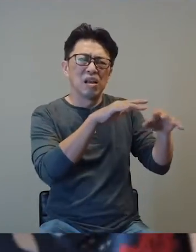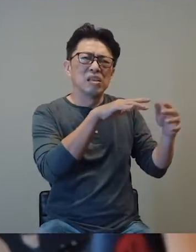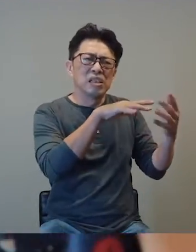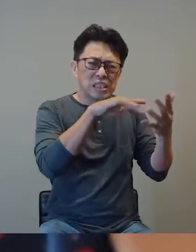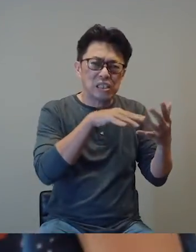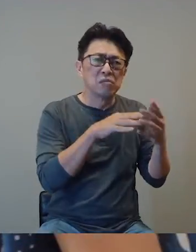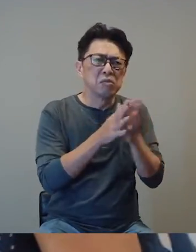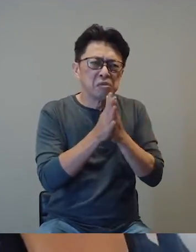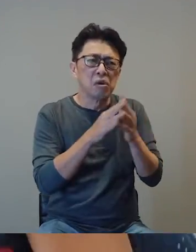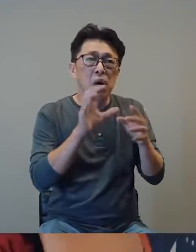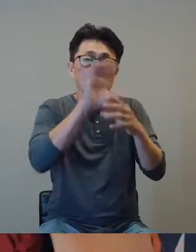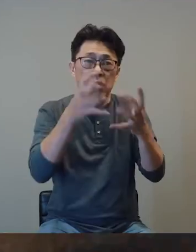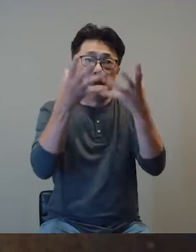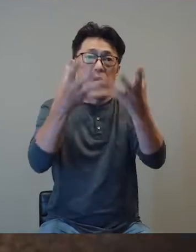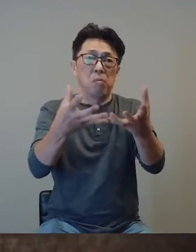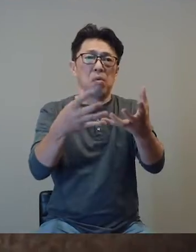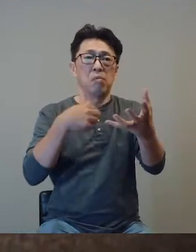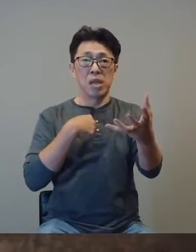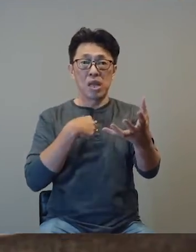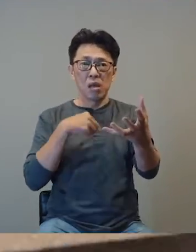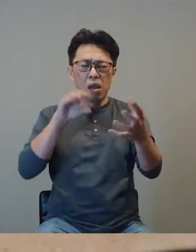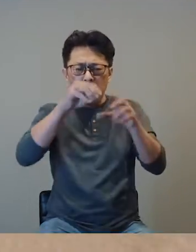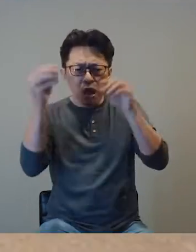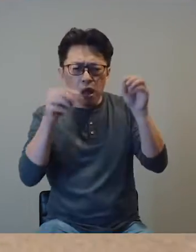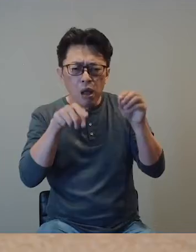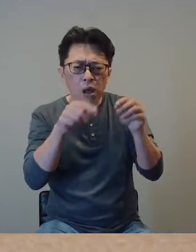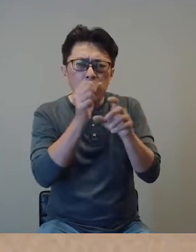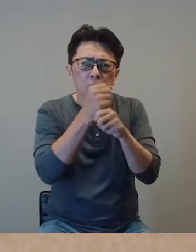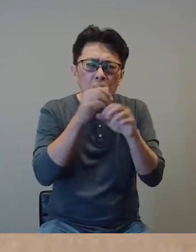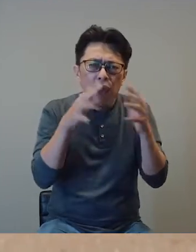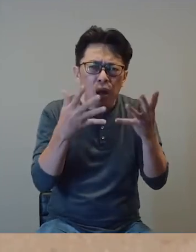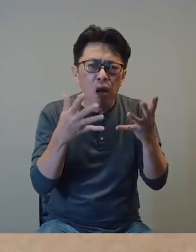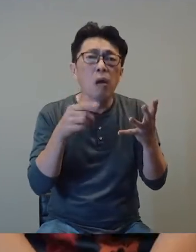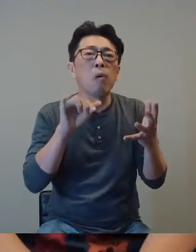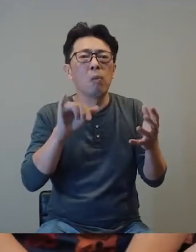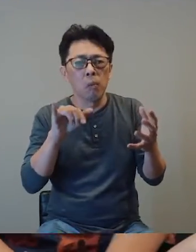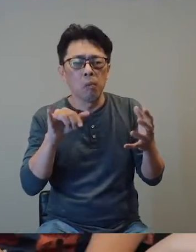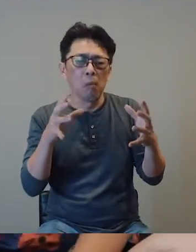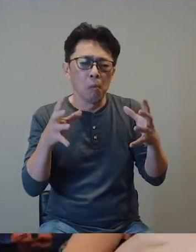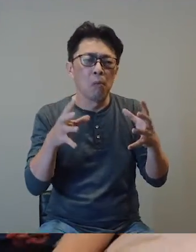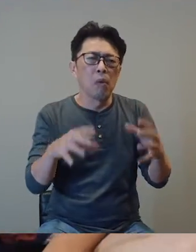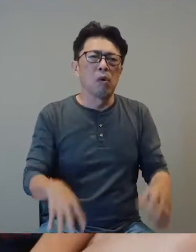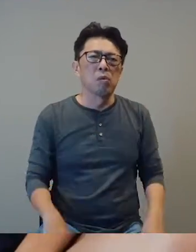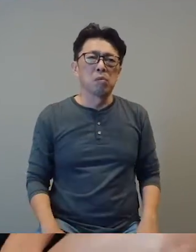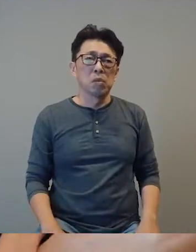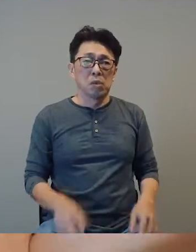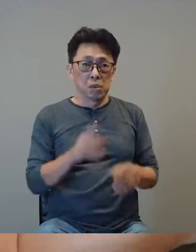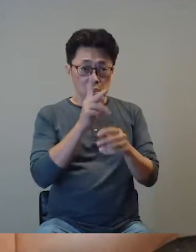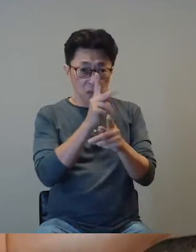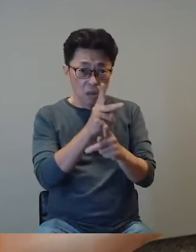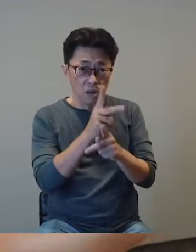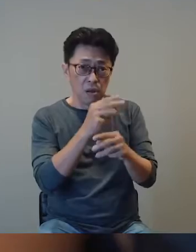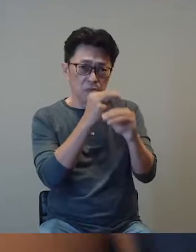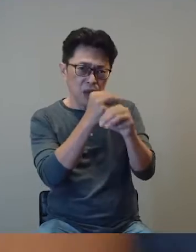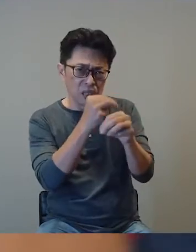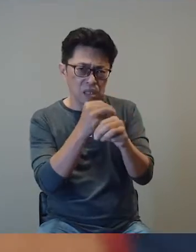we're always very interested in unpackings and what are the different textures of the weavings, but also the labor that